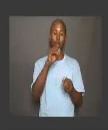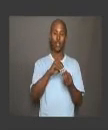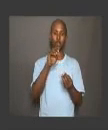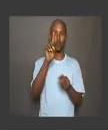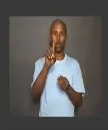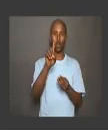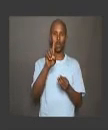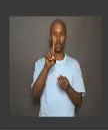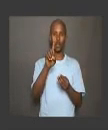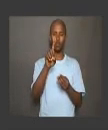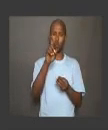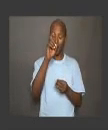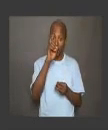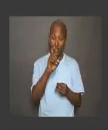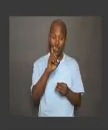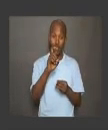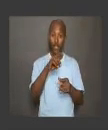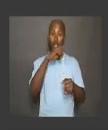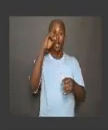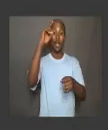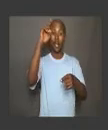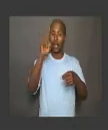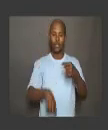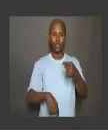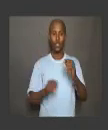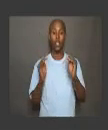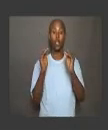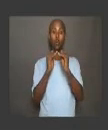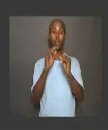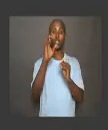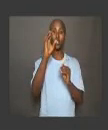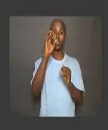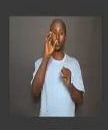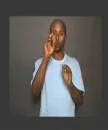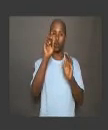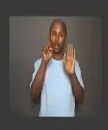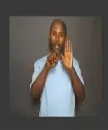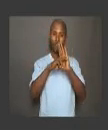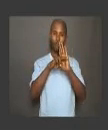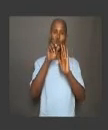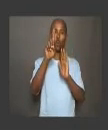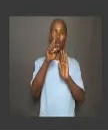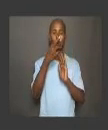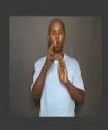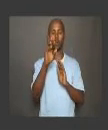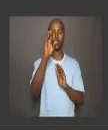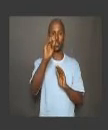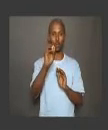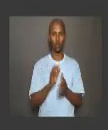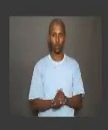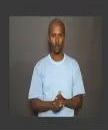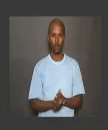times x plus 1, for x cannot equal negative 1 or